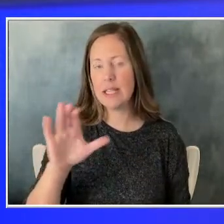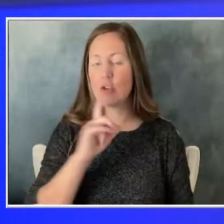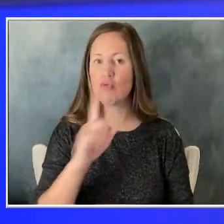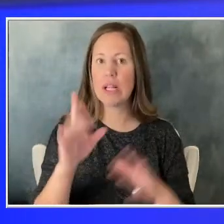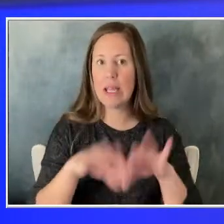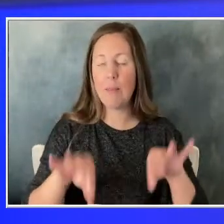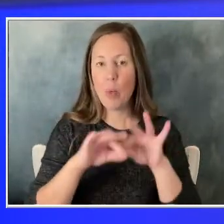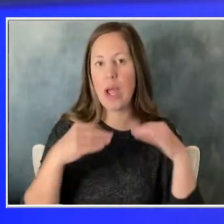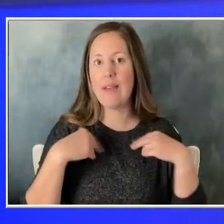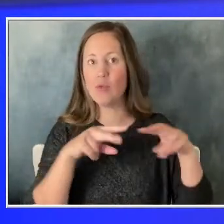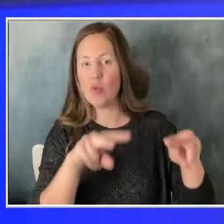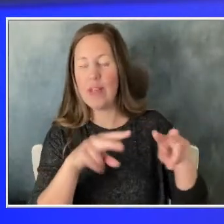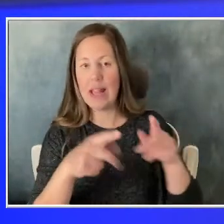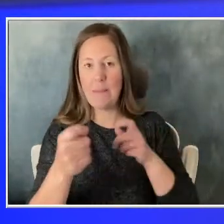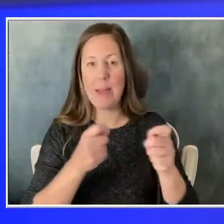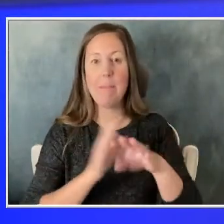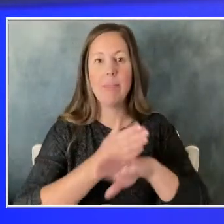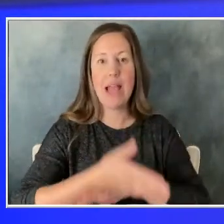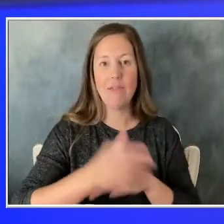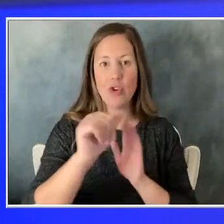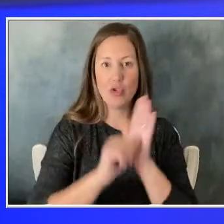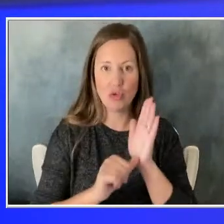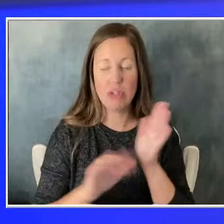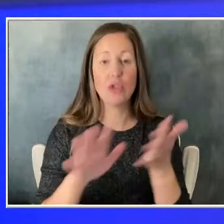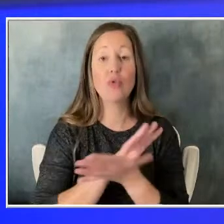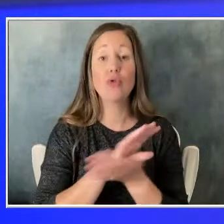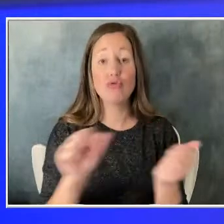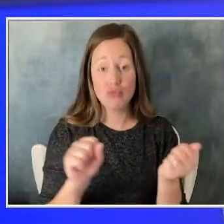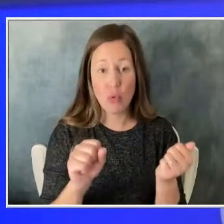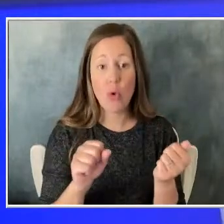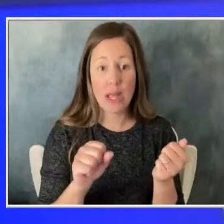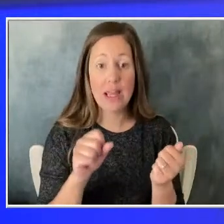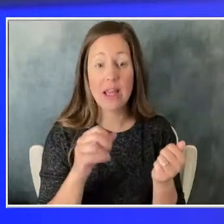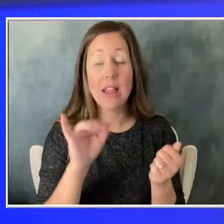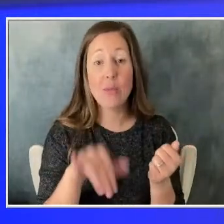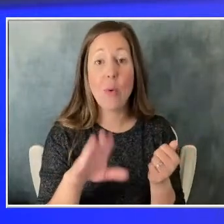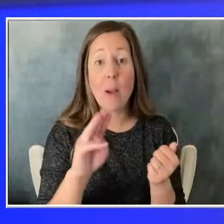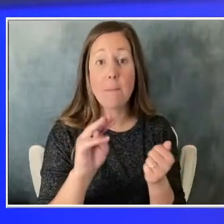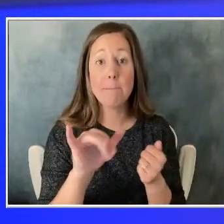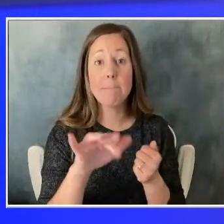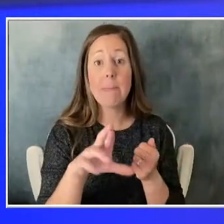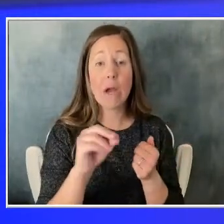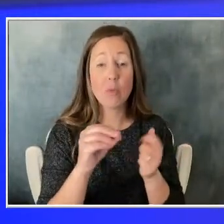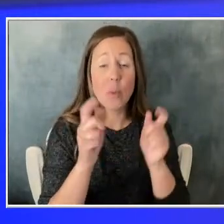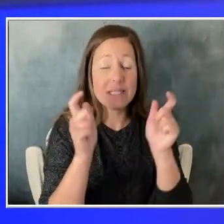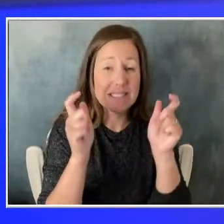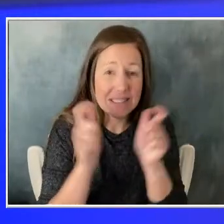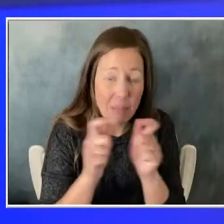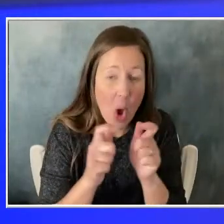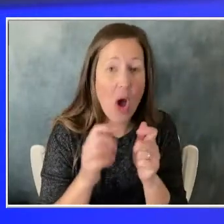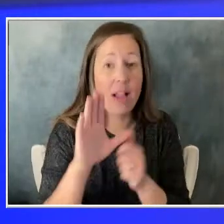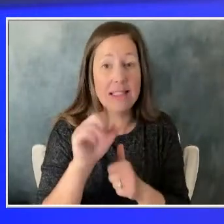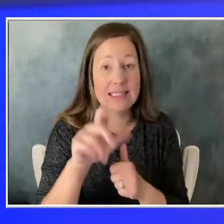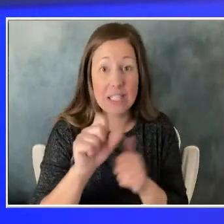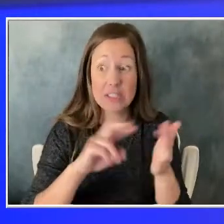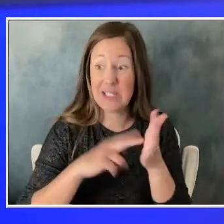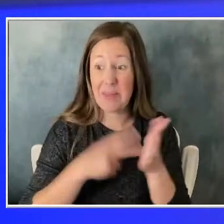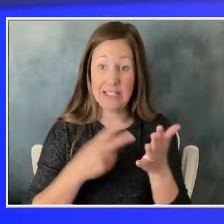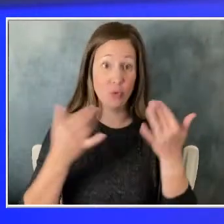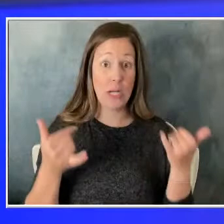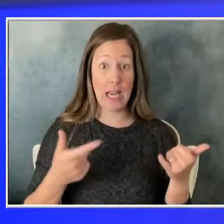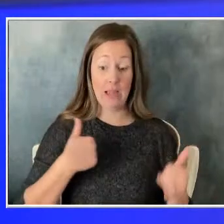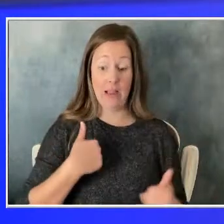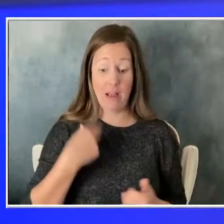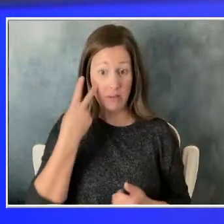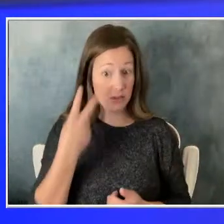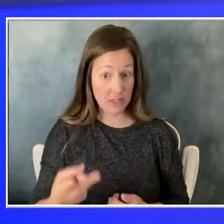to control or destroy those micro metastatic disease, which means the naked eye, today's technology, we're not able to see them.